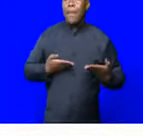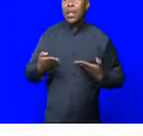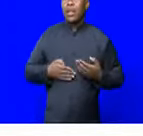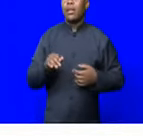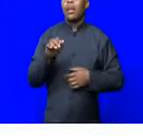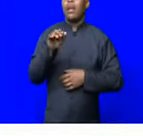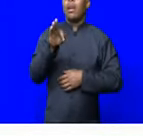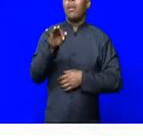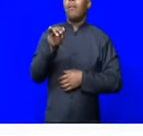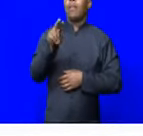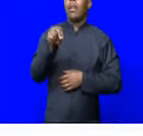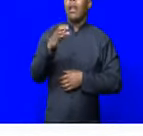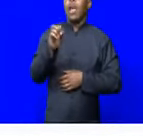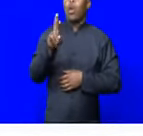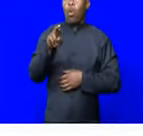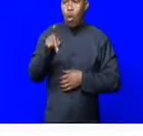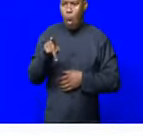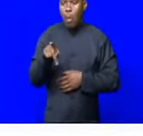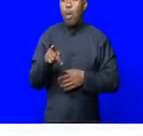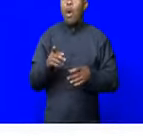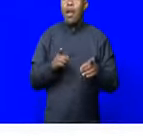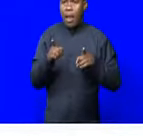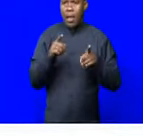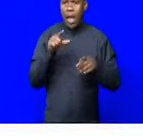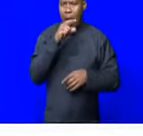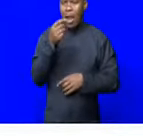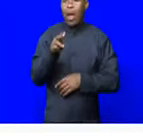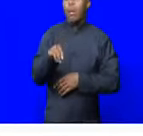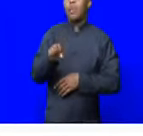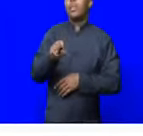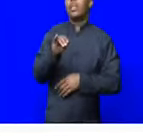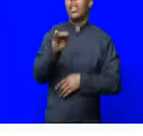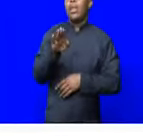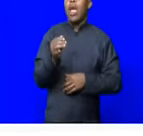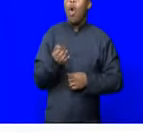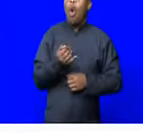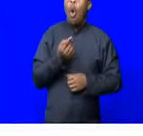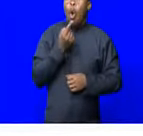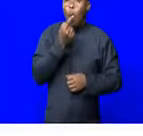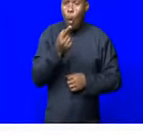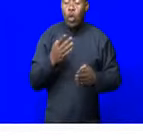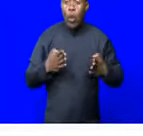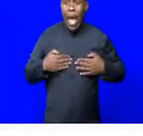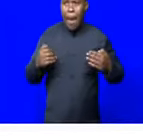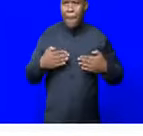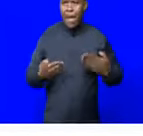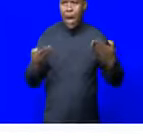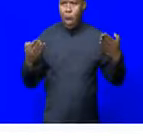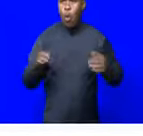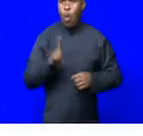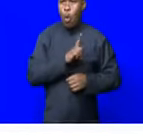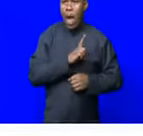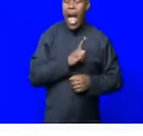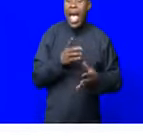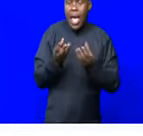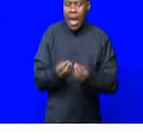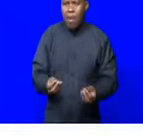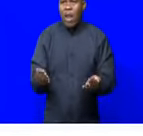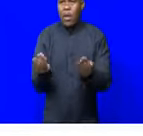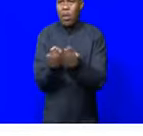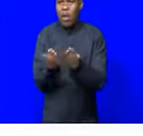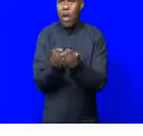Domsani Msibi, says it is important that companies contribute in mentoring students and not only wait to employ